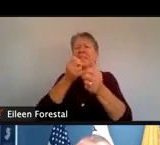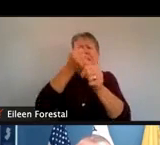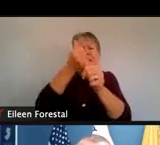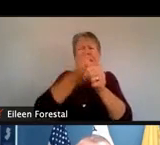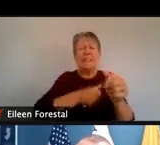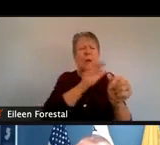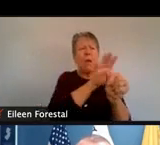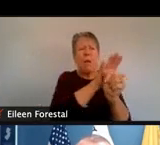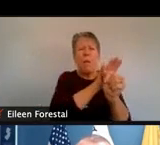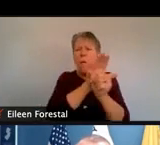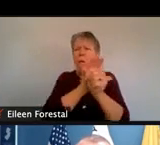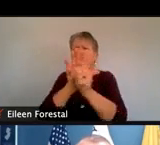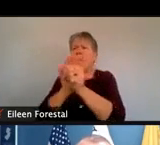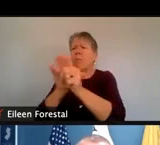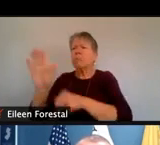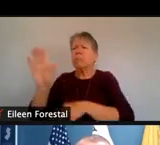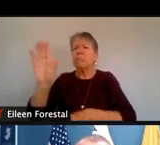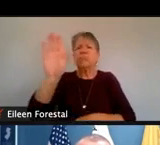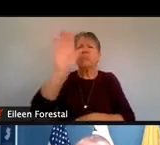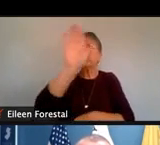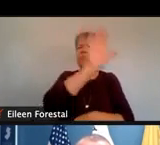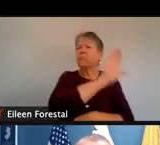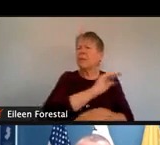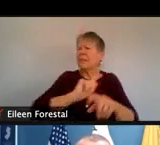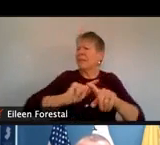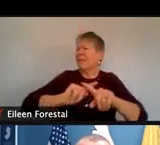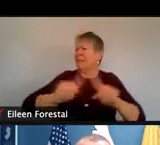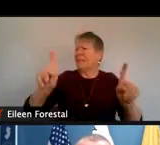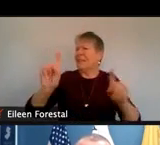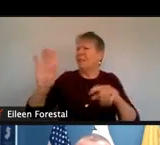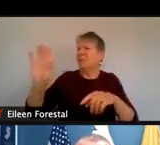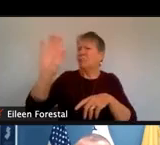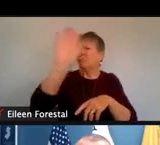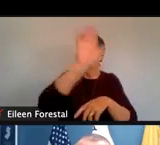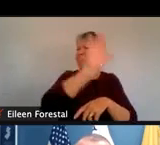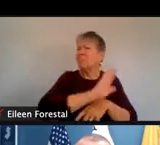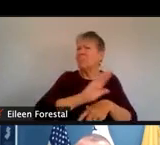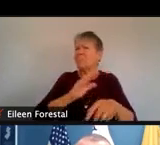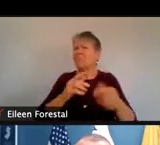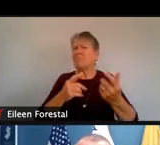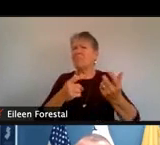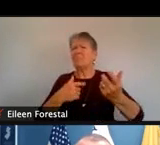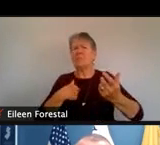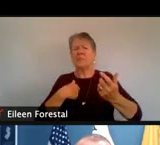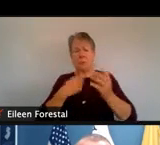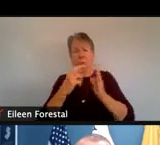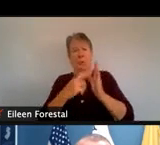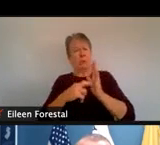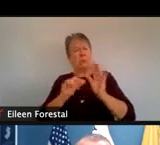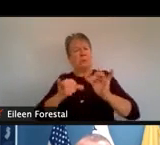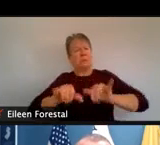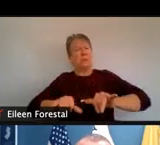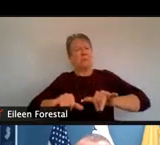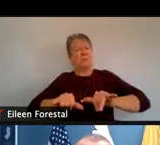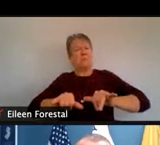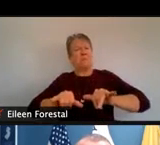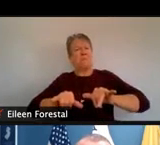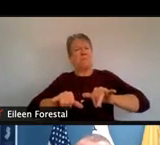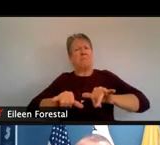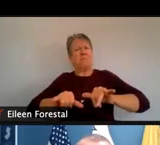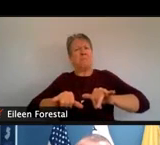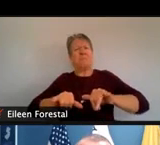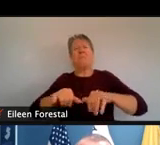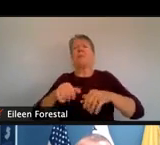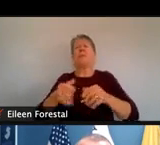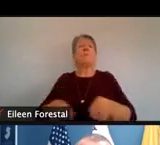I do anticipate, a continued high level of communication between districts on the one hand and our